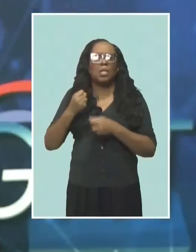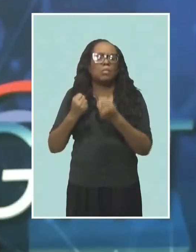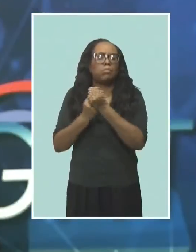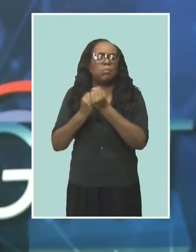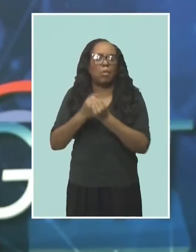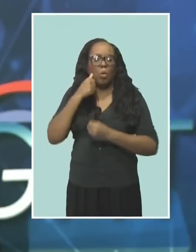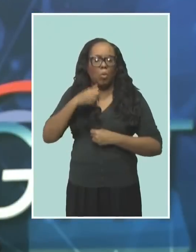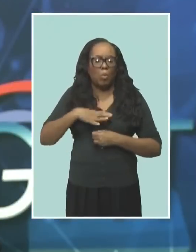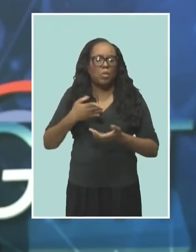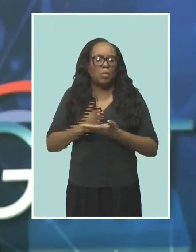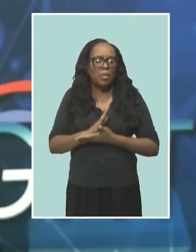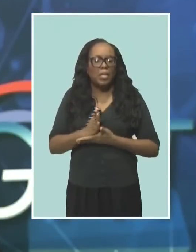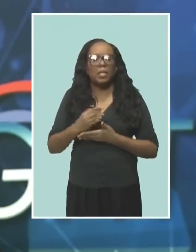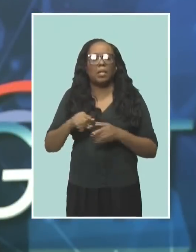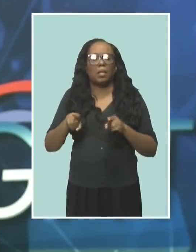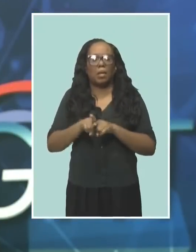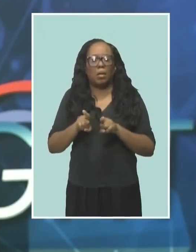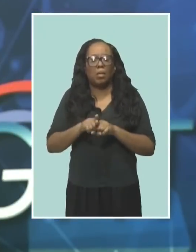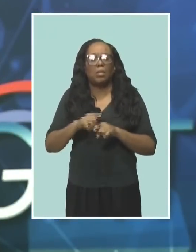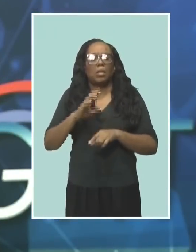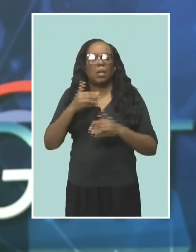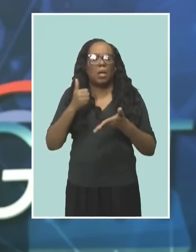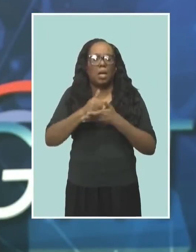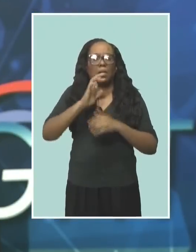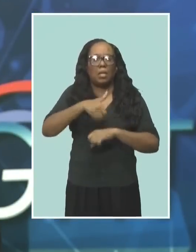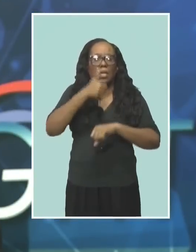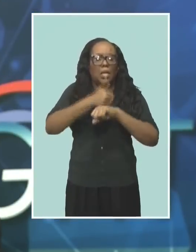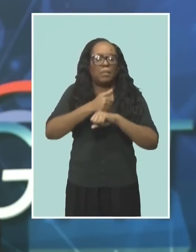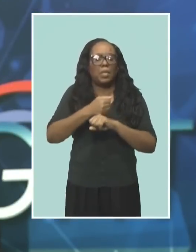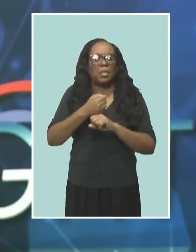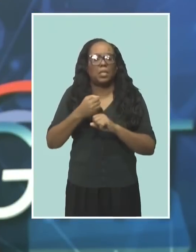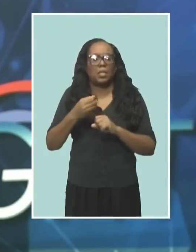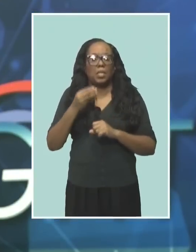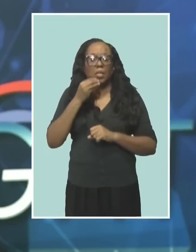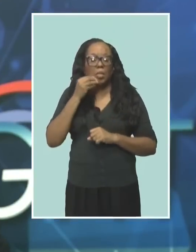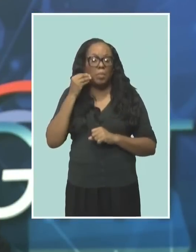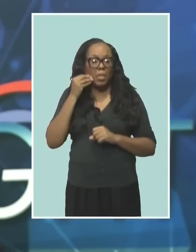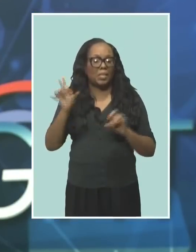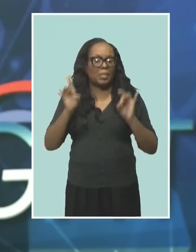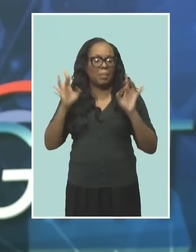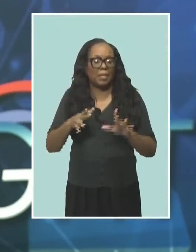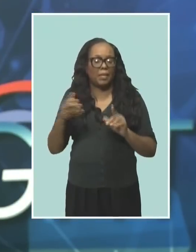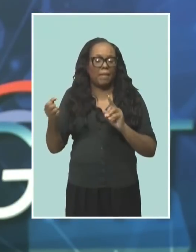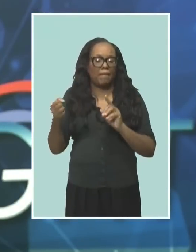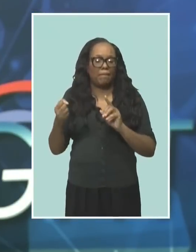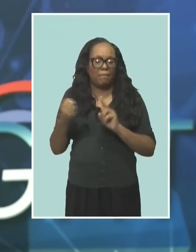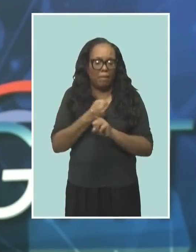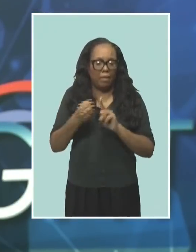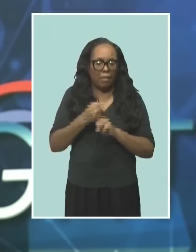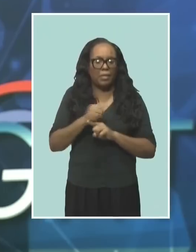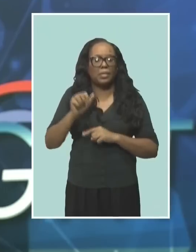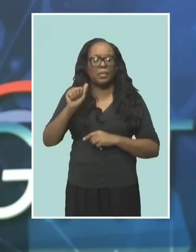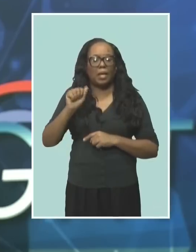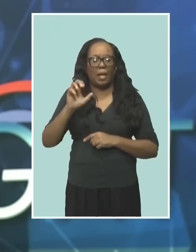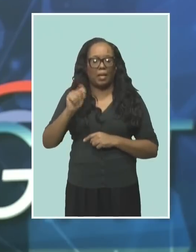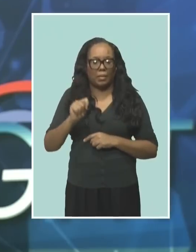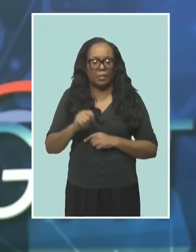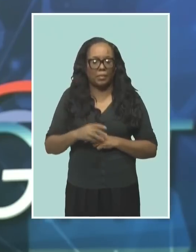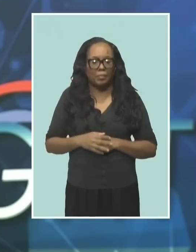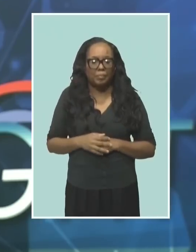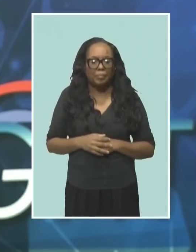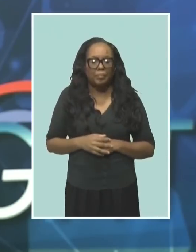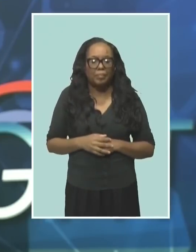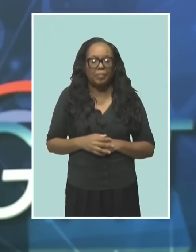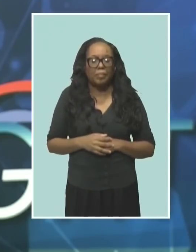Domestic Violence Protection Order Act. Well, there's a call for more local dishes to be added to menus at